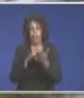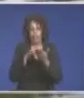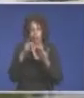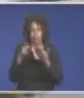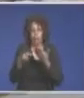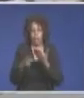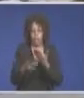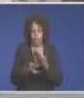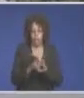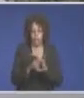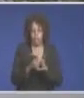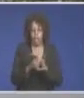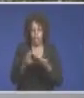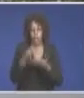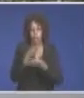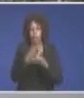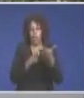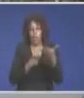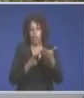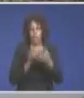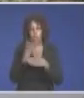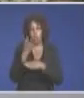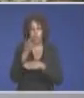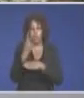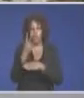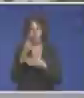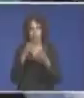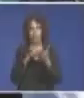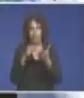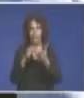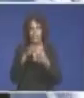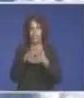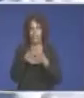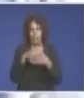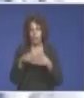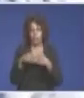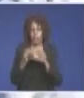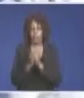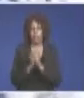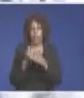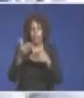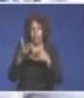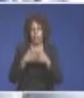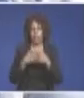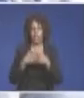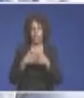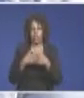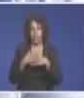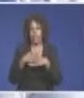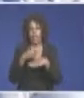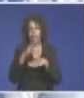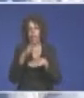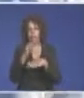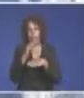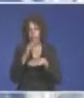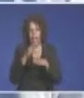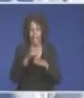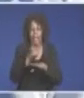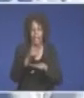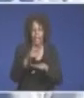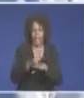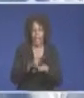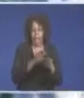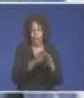will cost the public purse just over $2 million. Now back to the Exuma mainland, plans are also underway